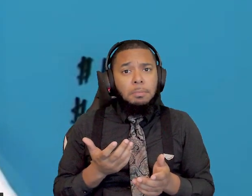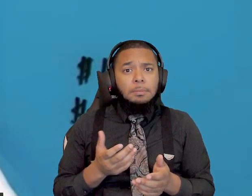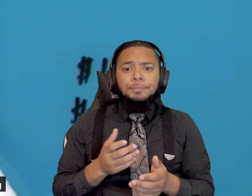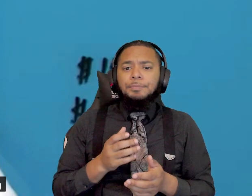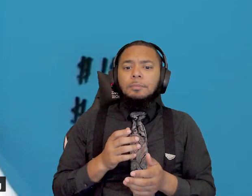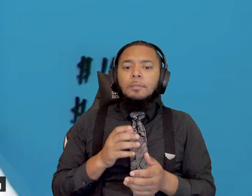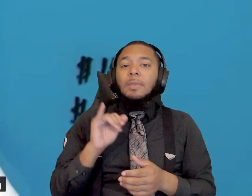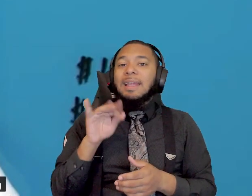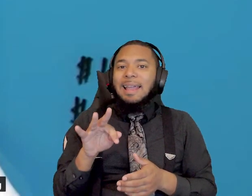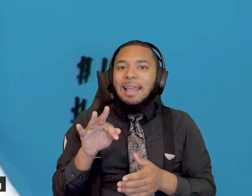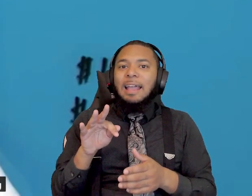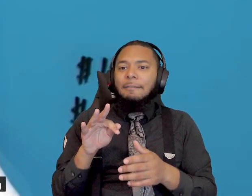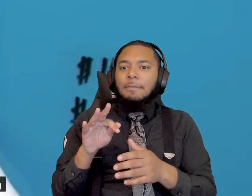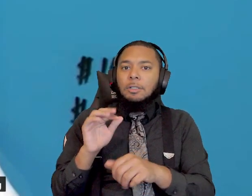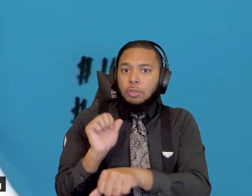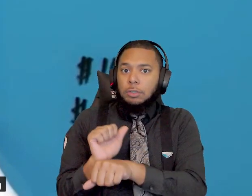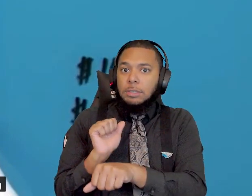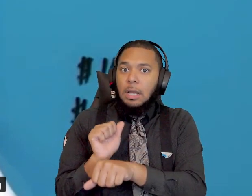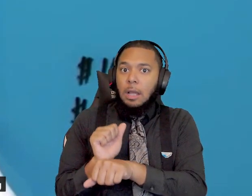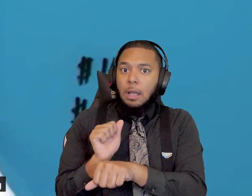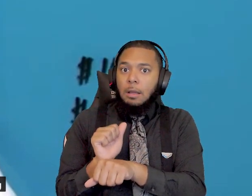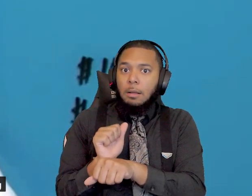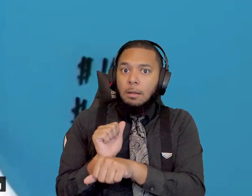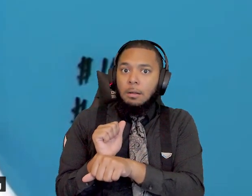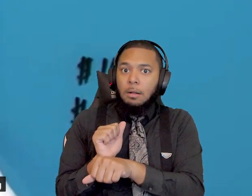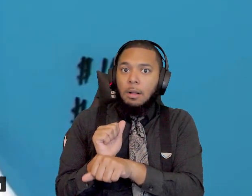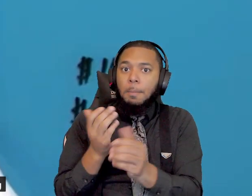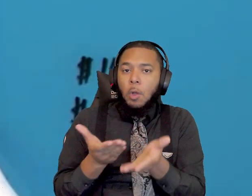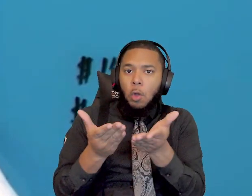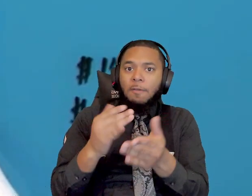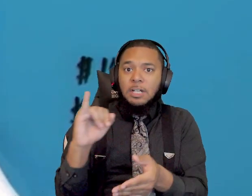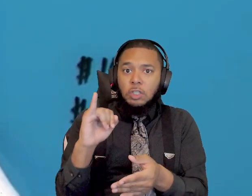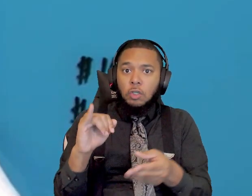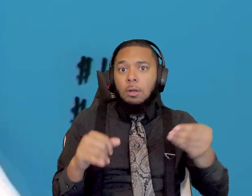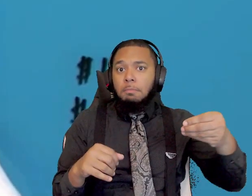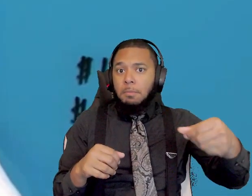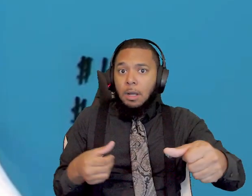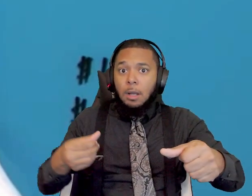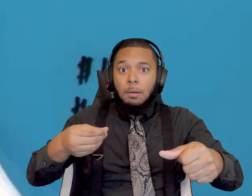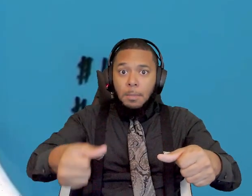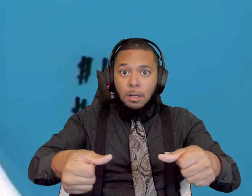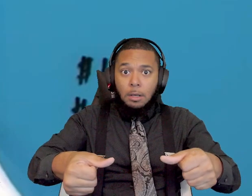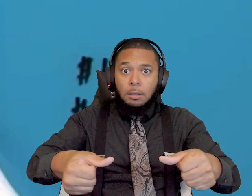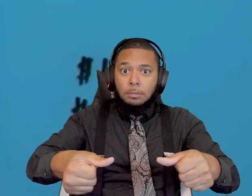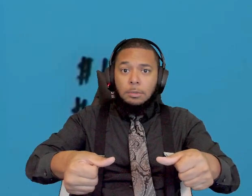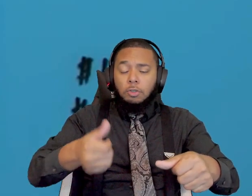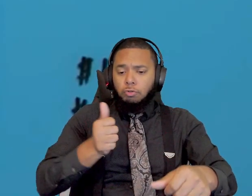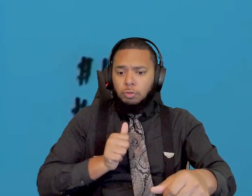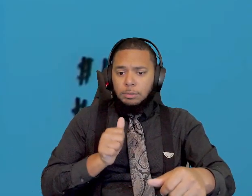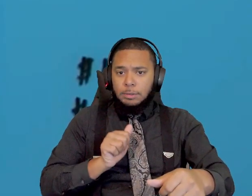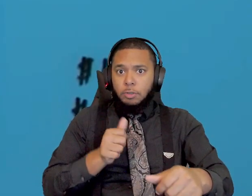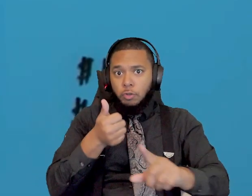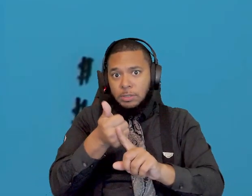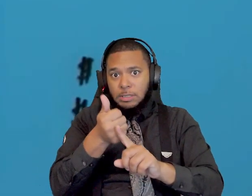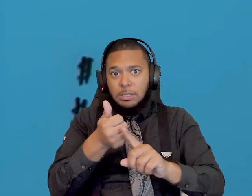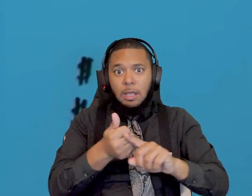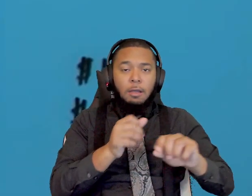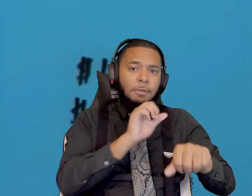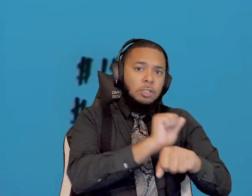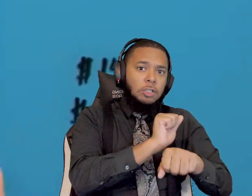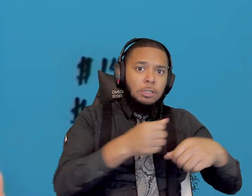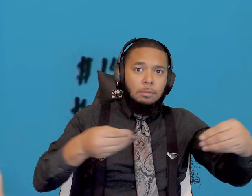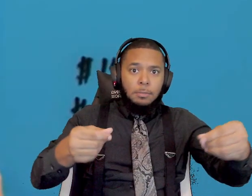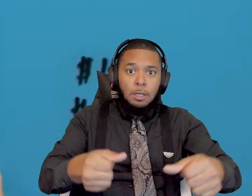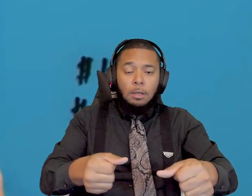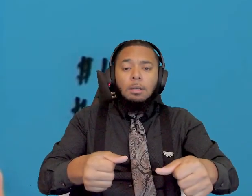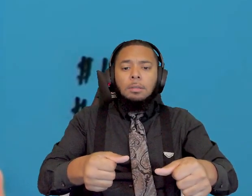getting this through your employer and they're subsidizing or paying for part of yours you could have a pretty cheap bill here individual plus spouse